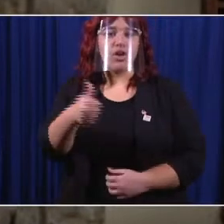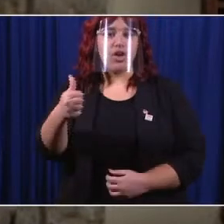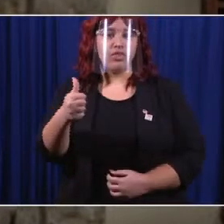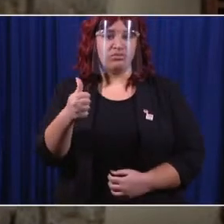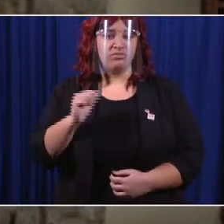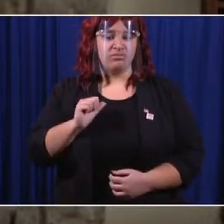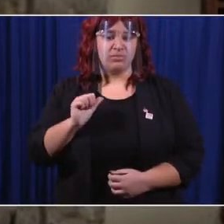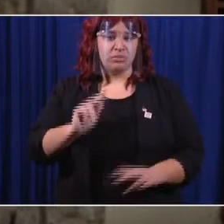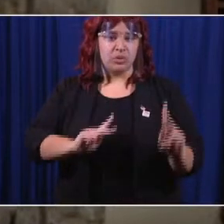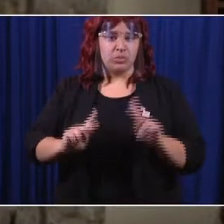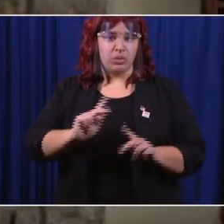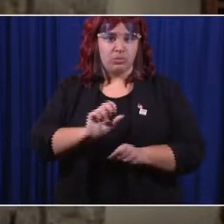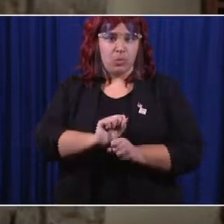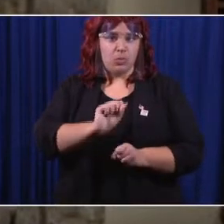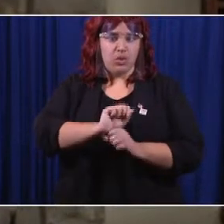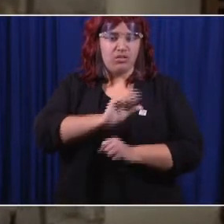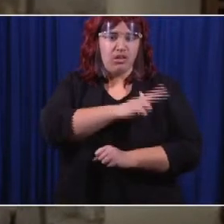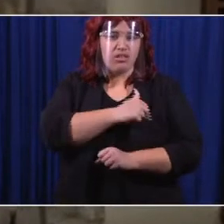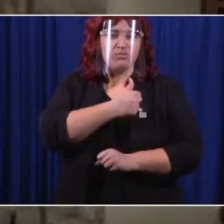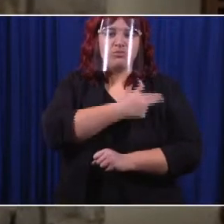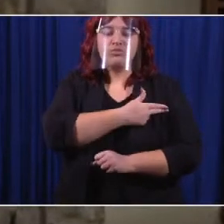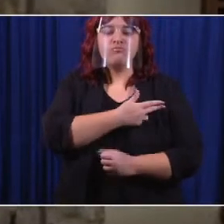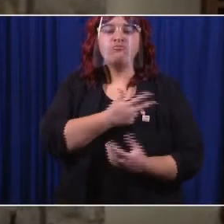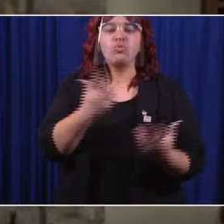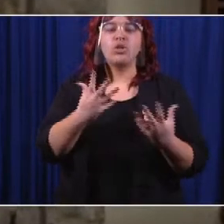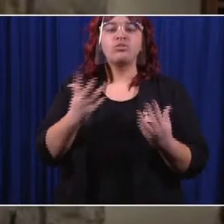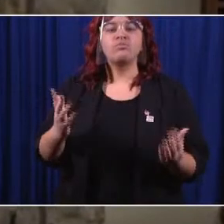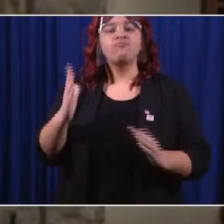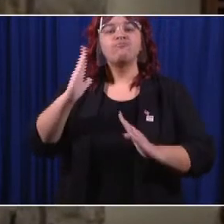dealing with this every single day?